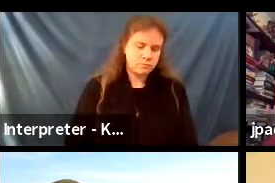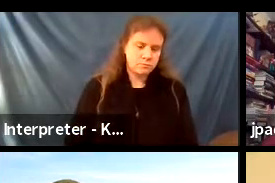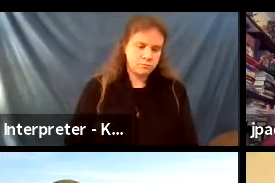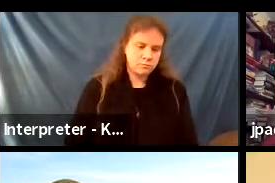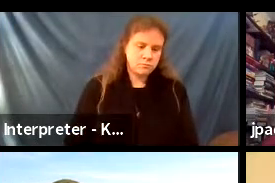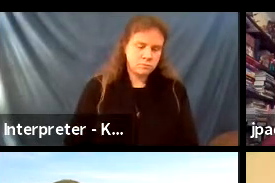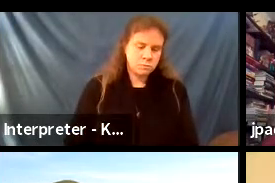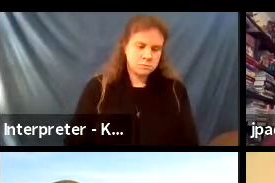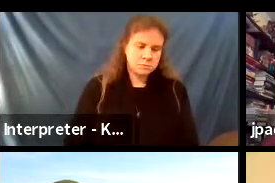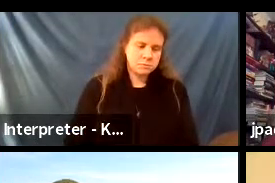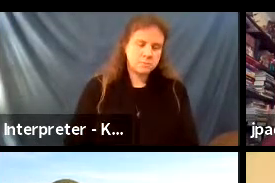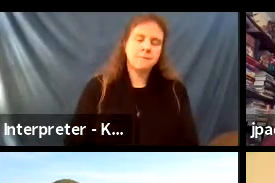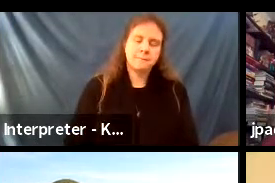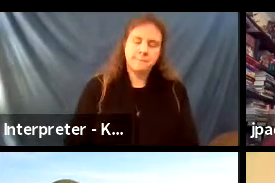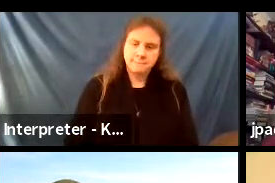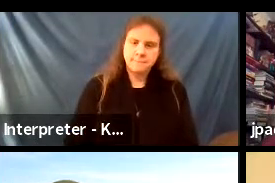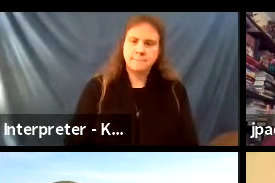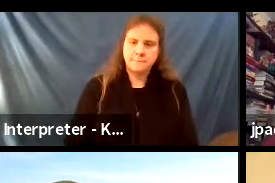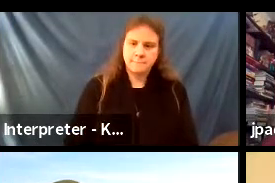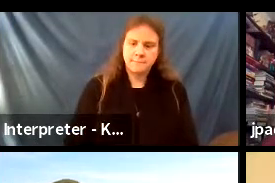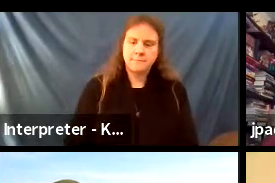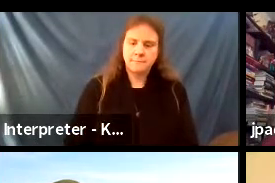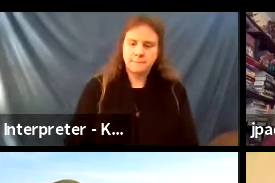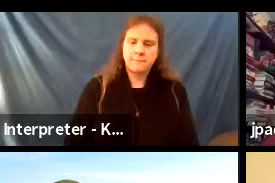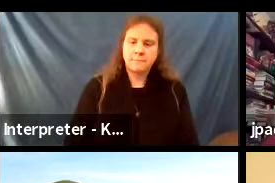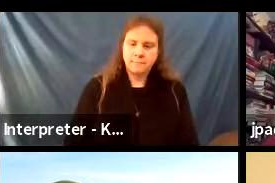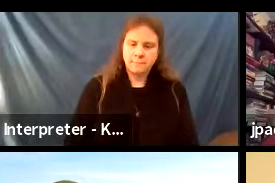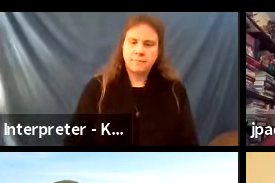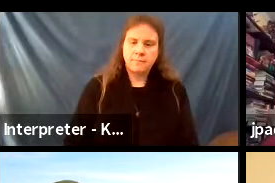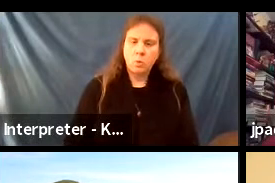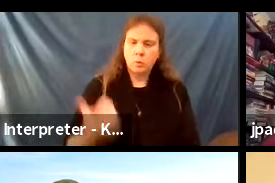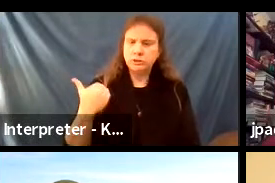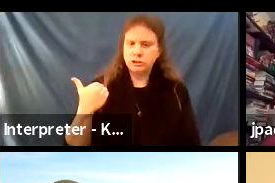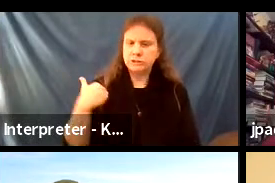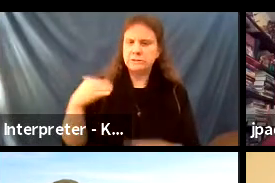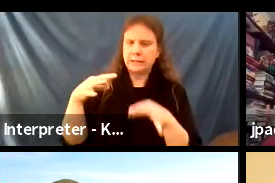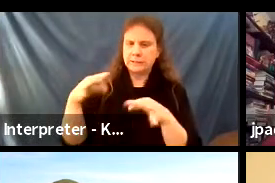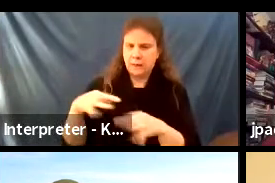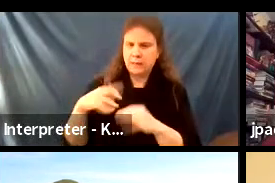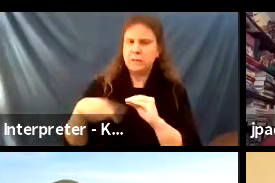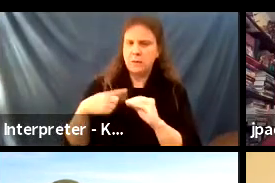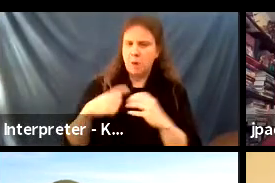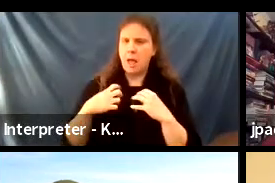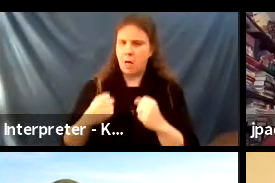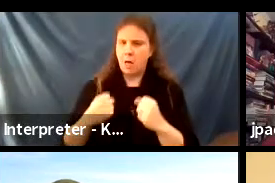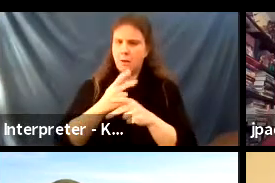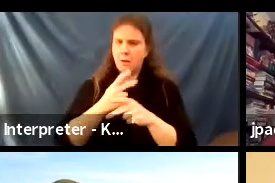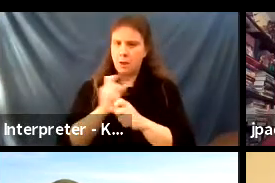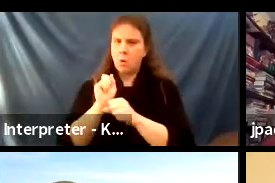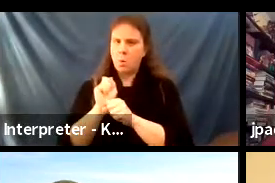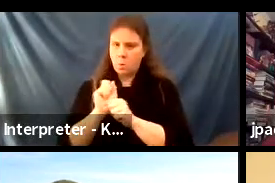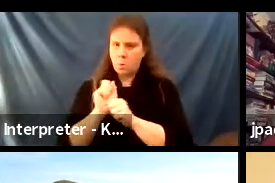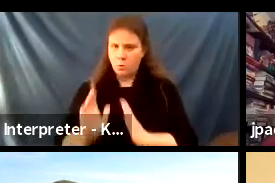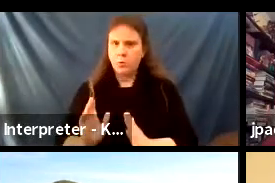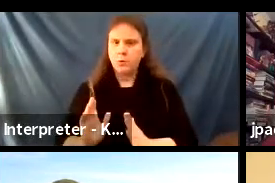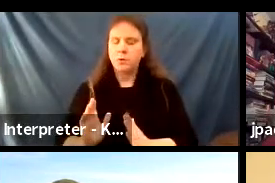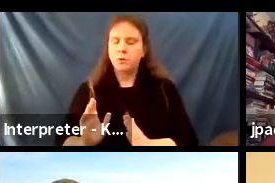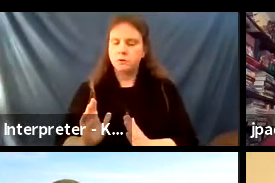similar to what we described for the healthcare workers, as